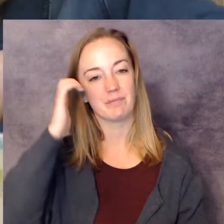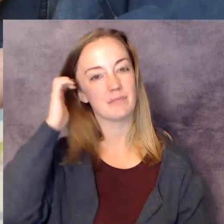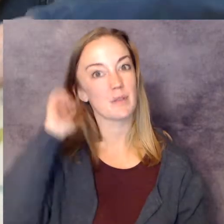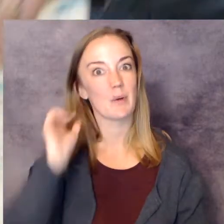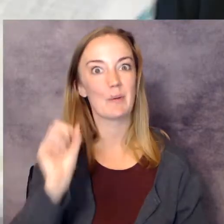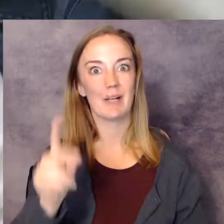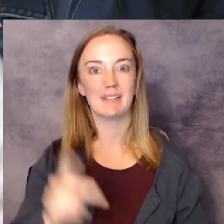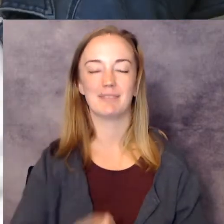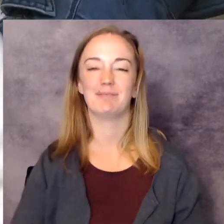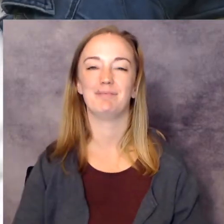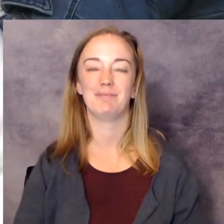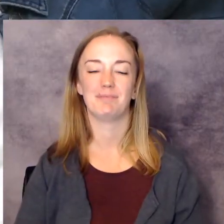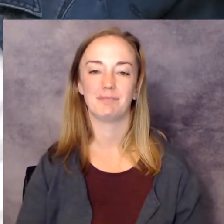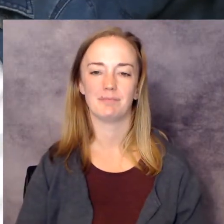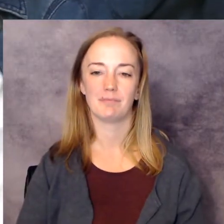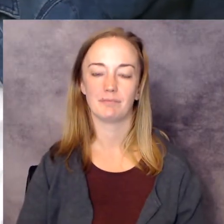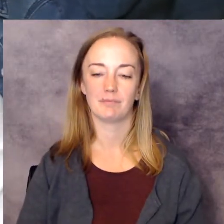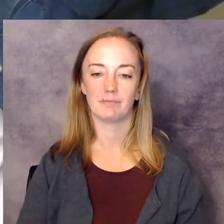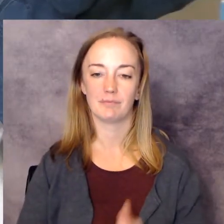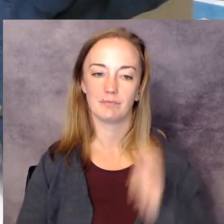Okay.